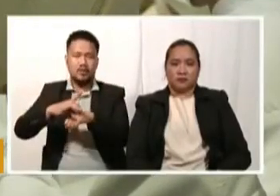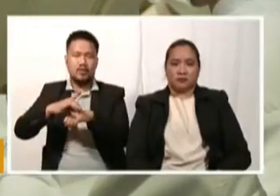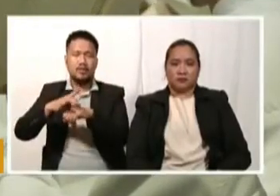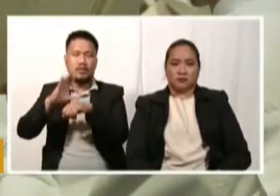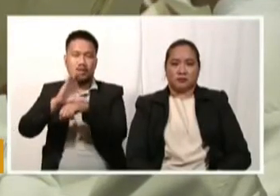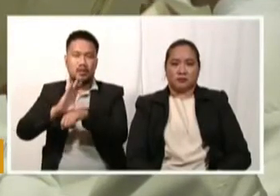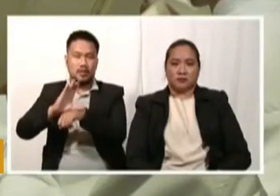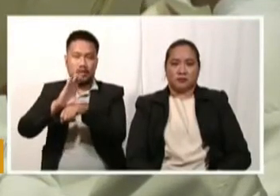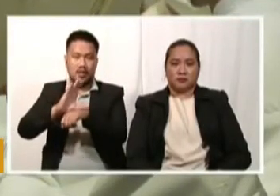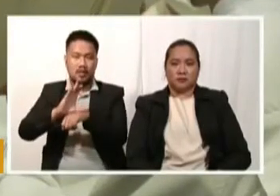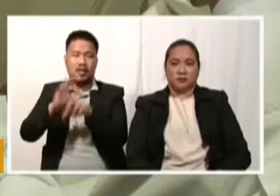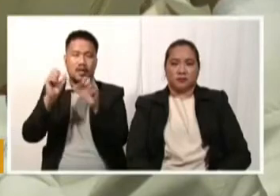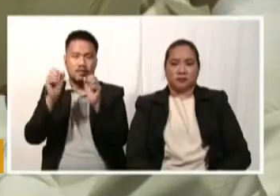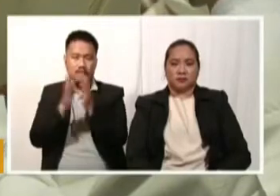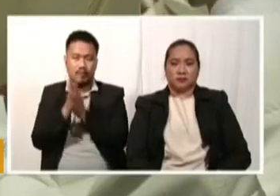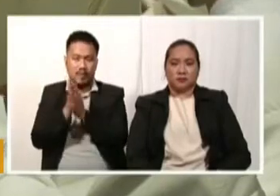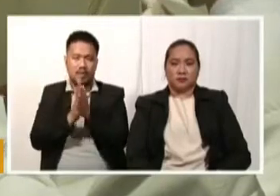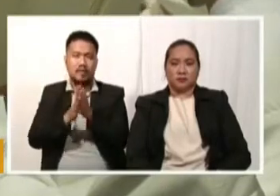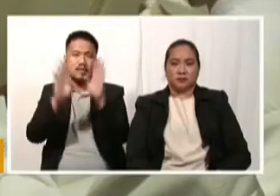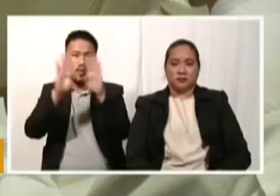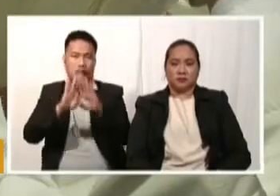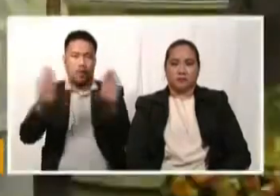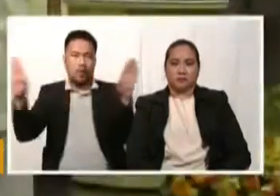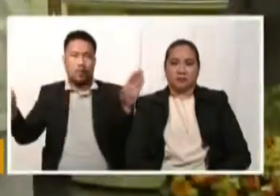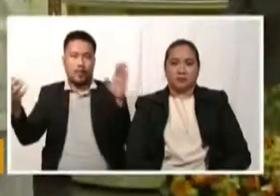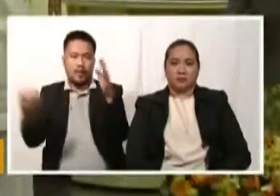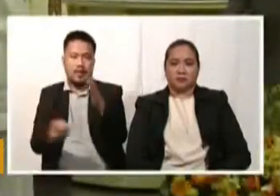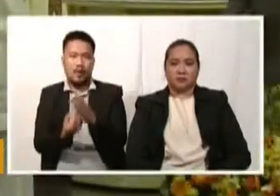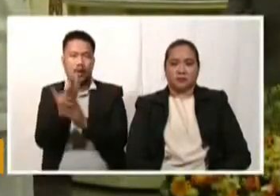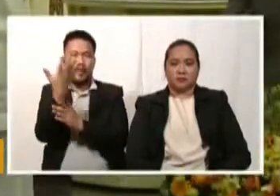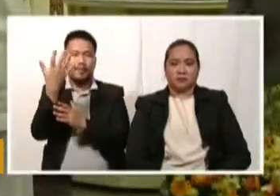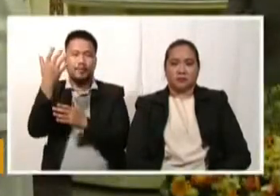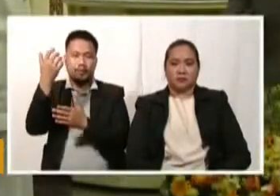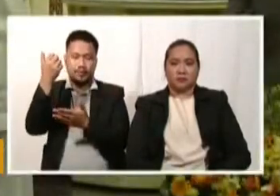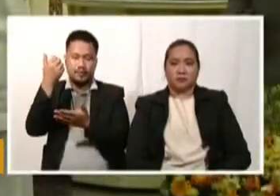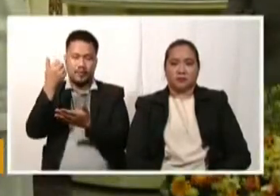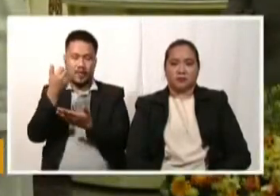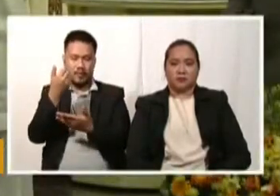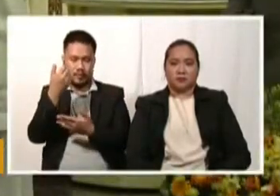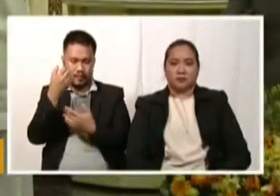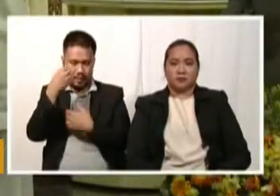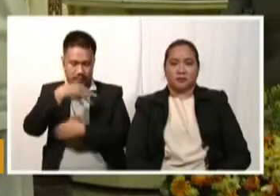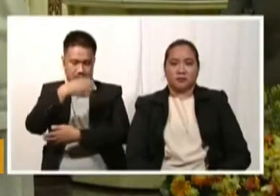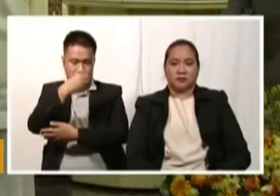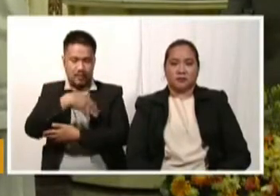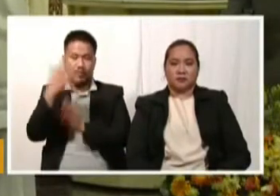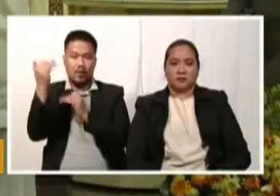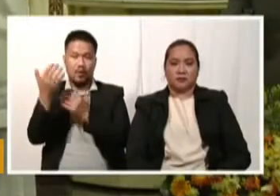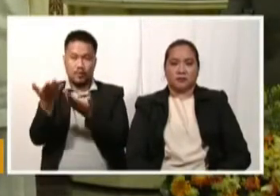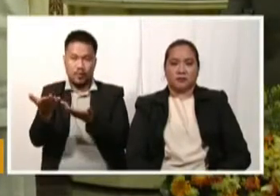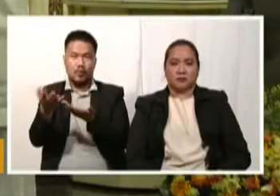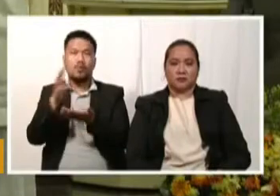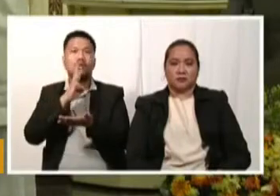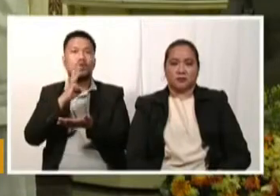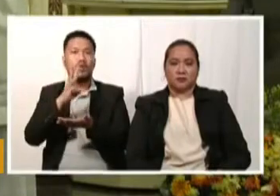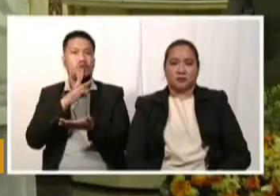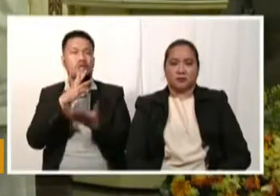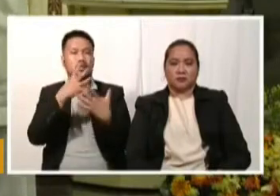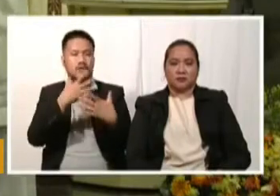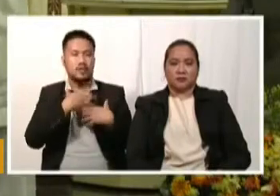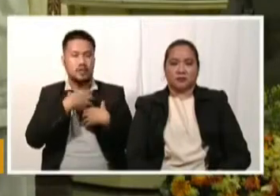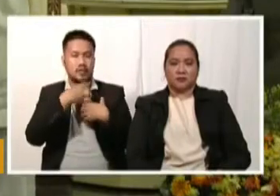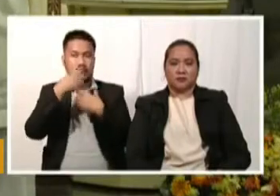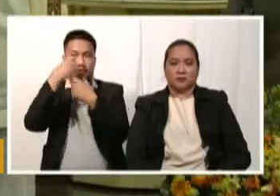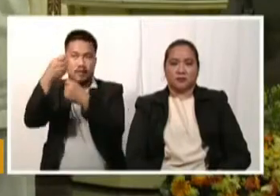for her the fountain of baptism. May this water receive by